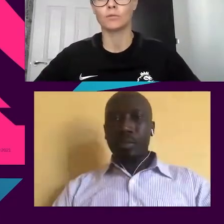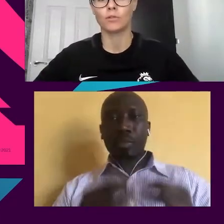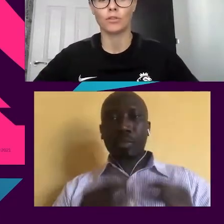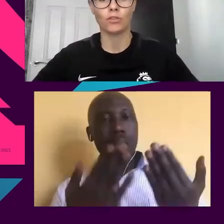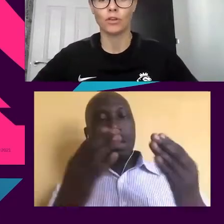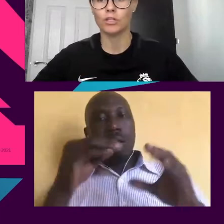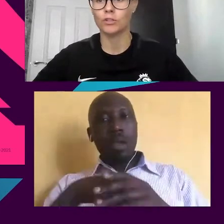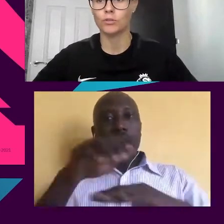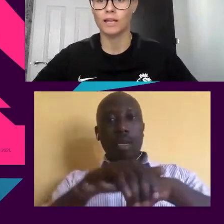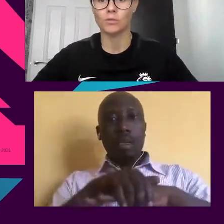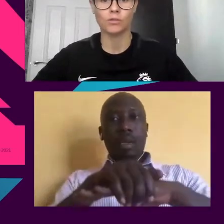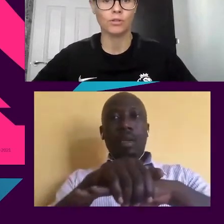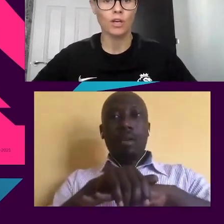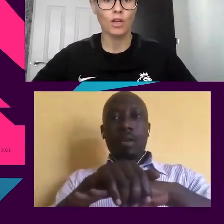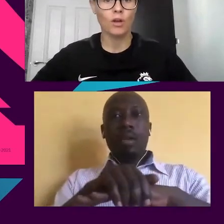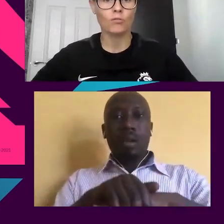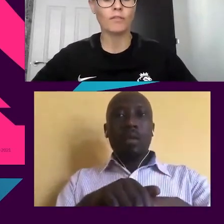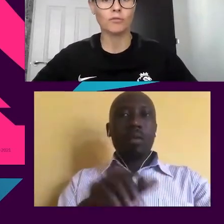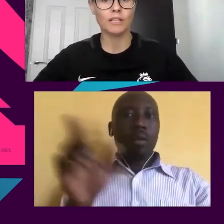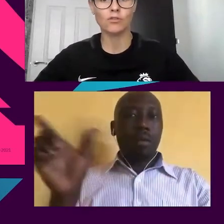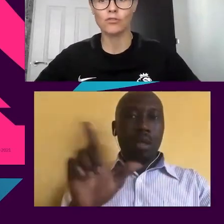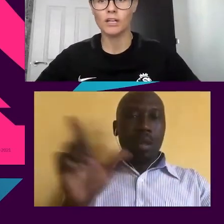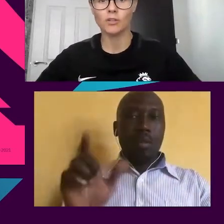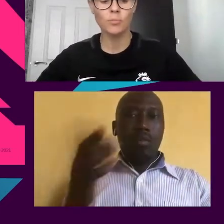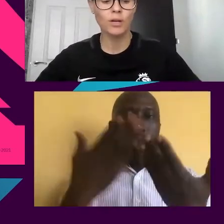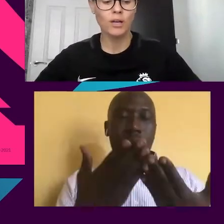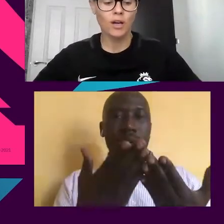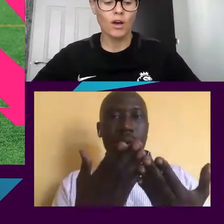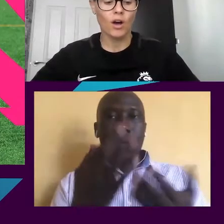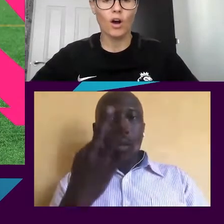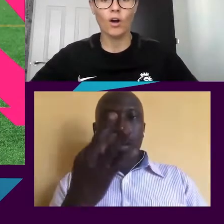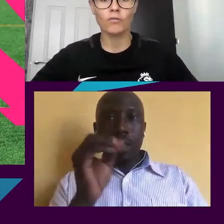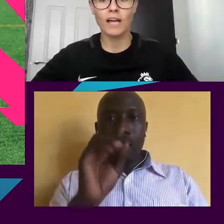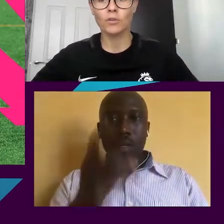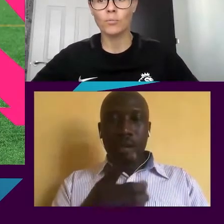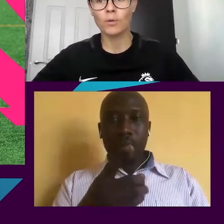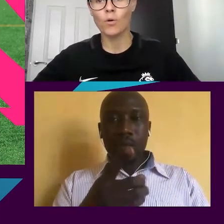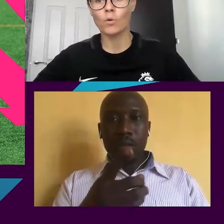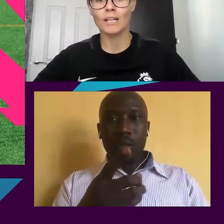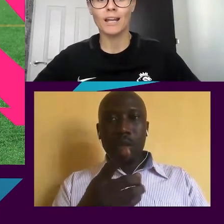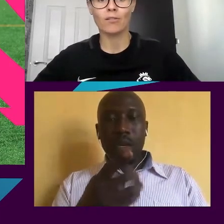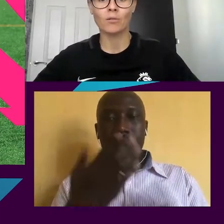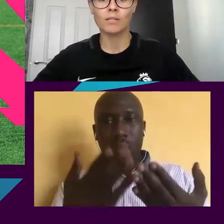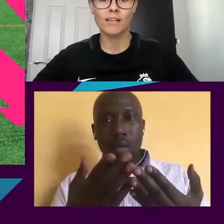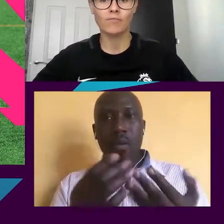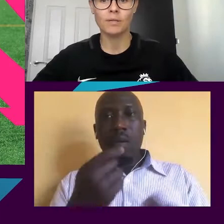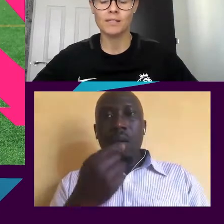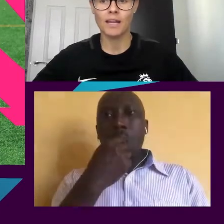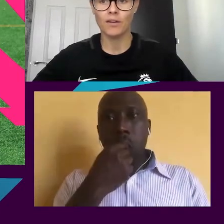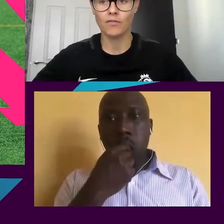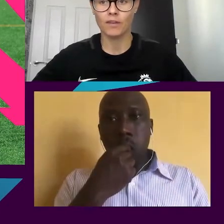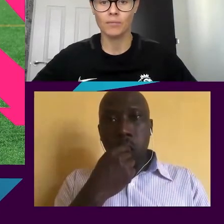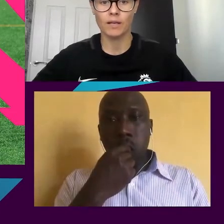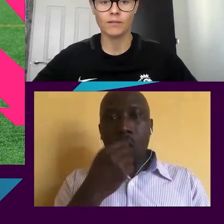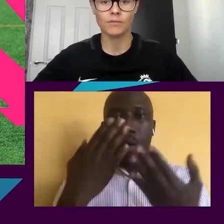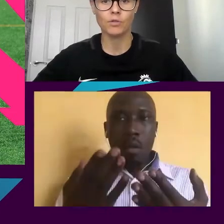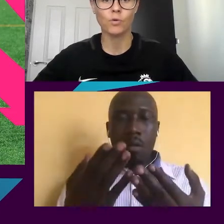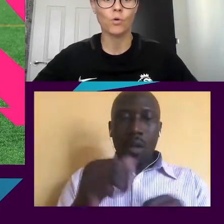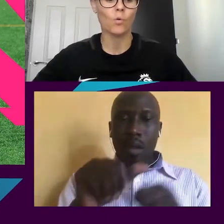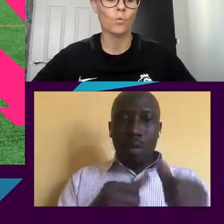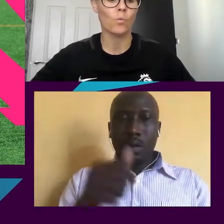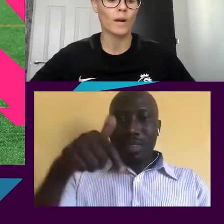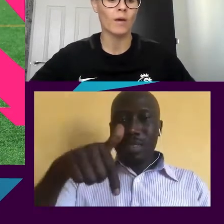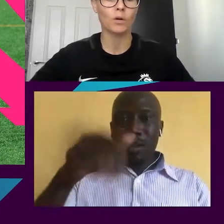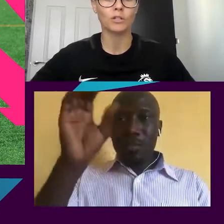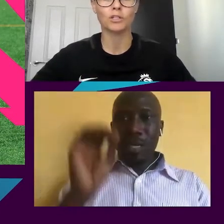have around 32,000 referees trained up. Of that number, only around 7% are female.